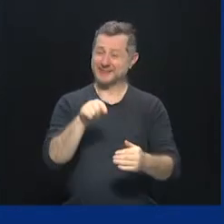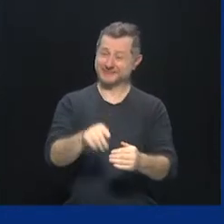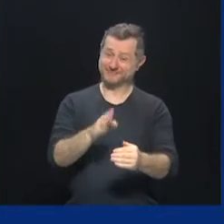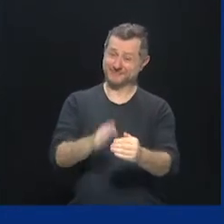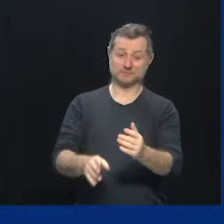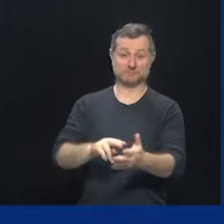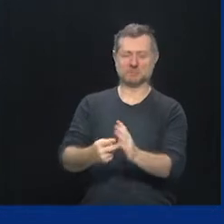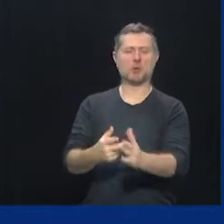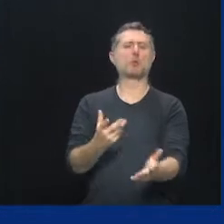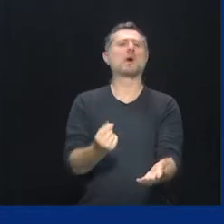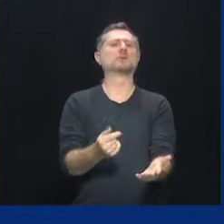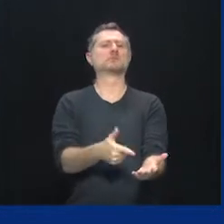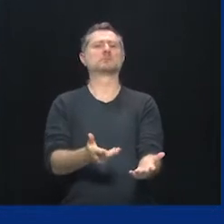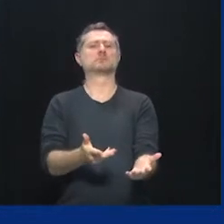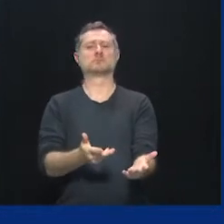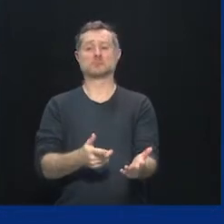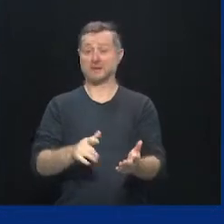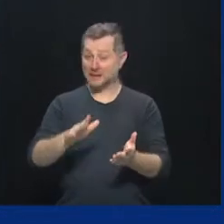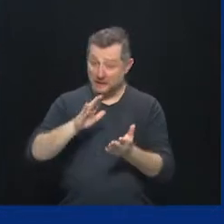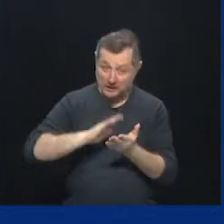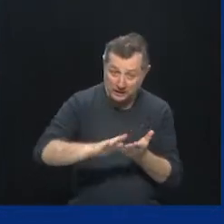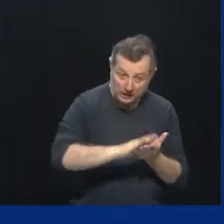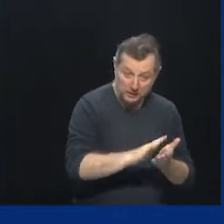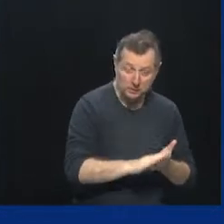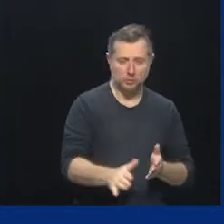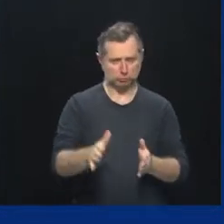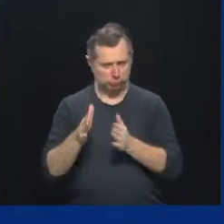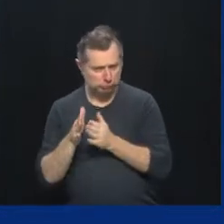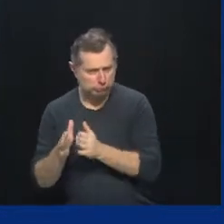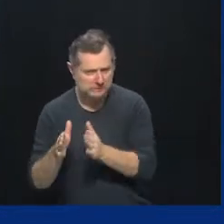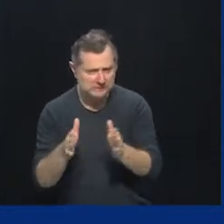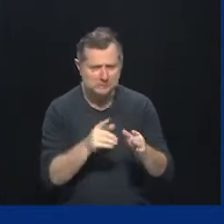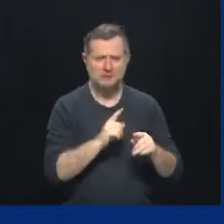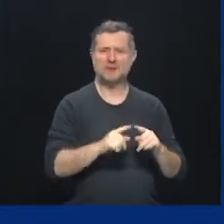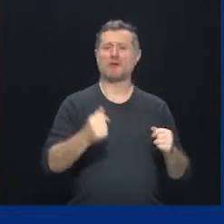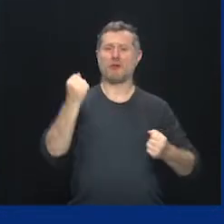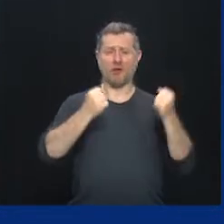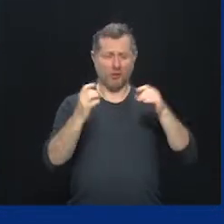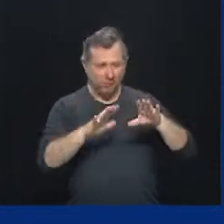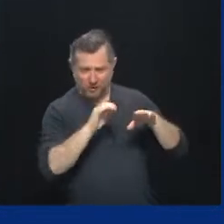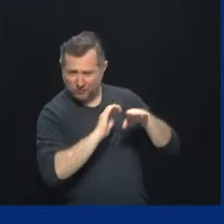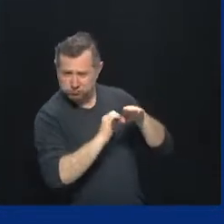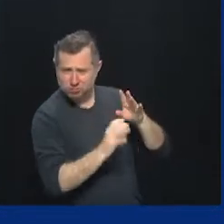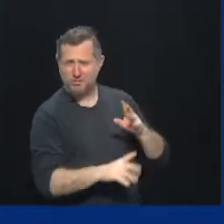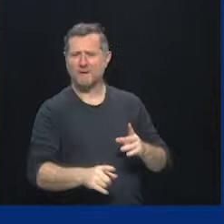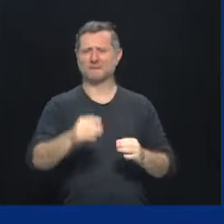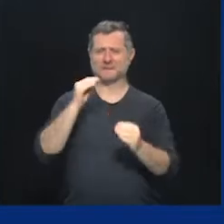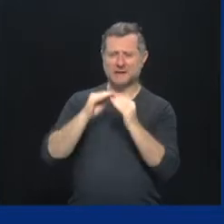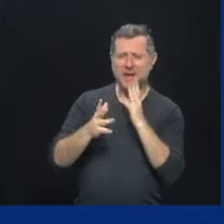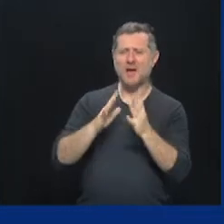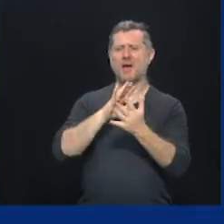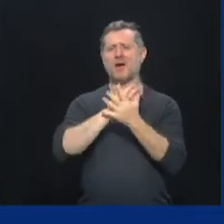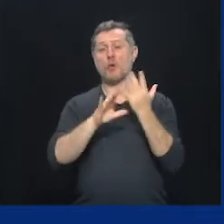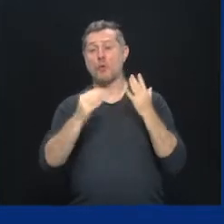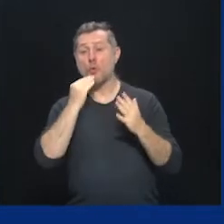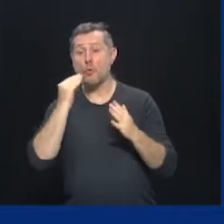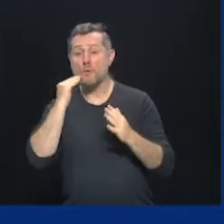yes, cleaning up the streets, moving the cars, cleaning up, fixing people's homes and